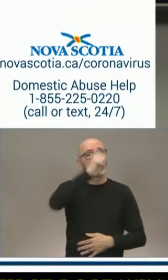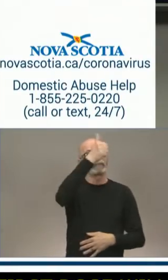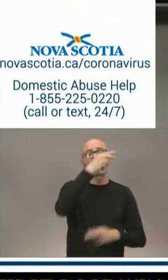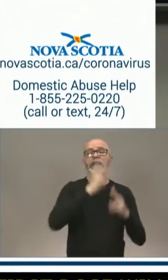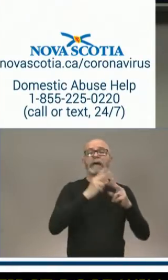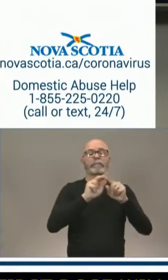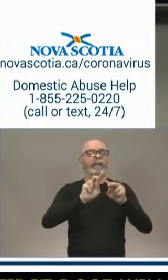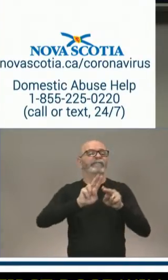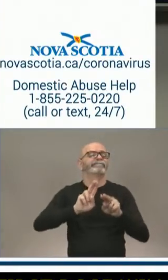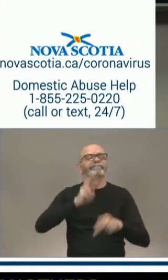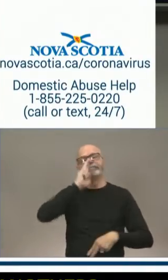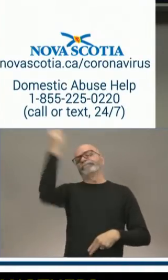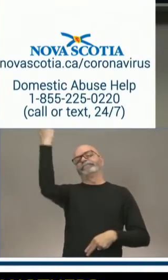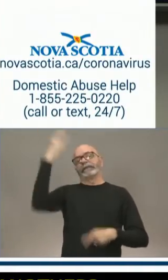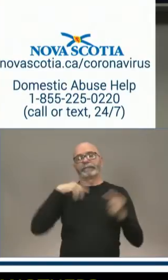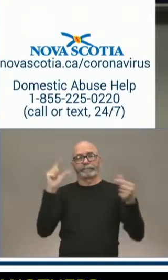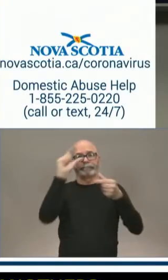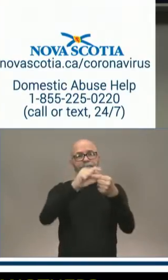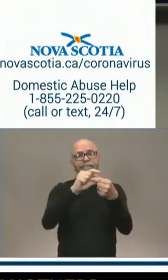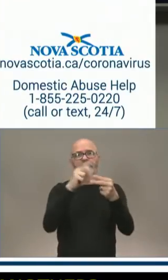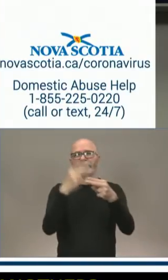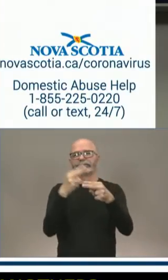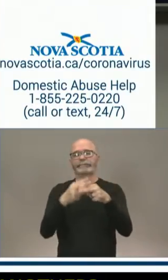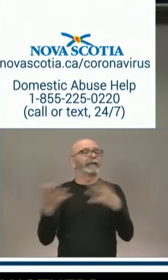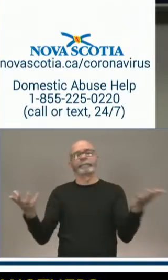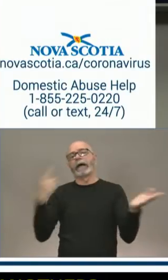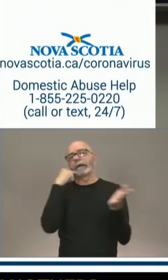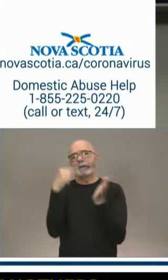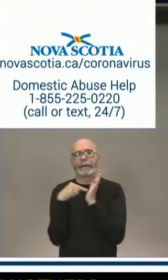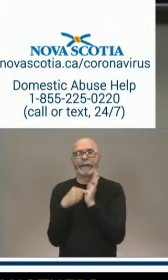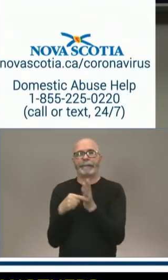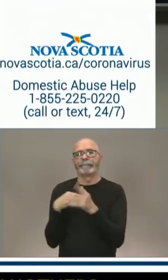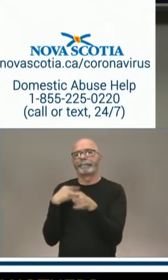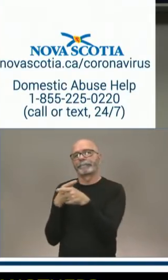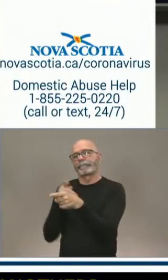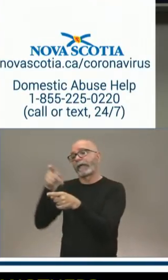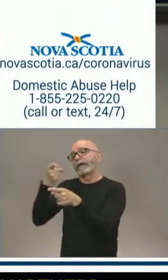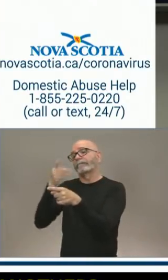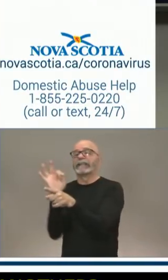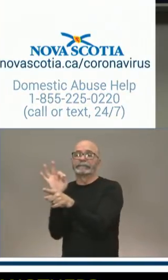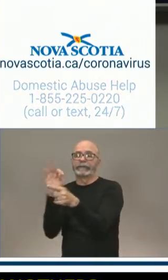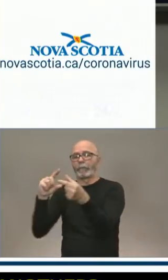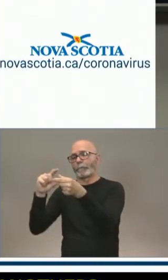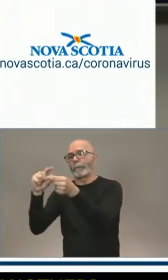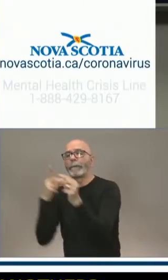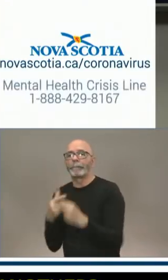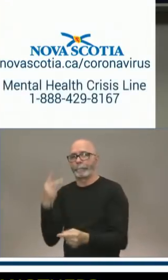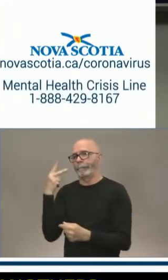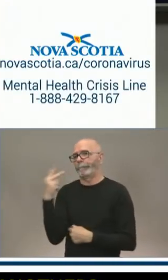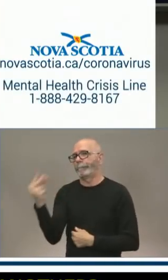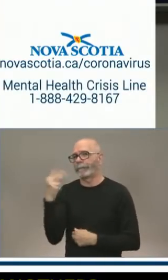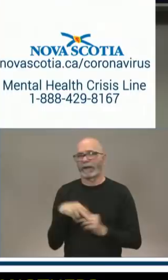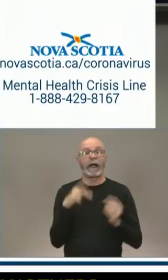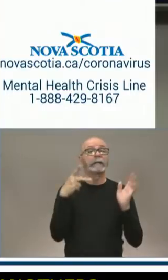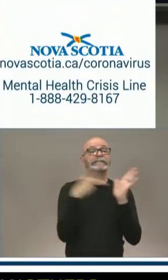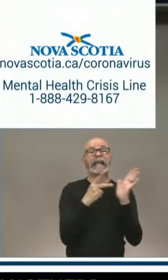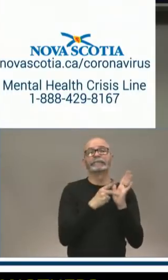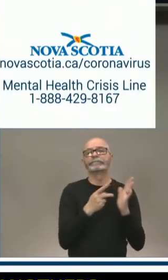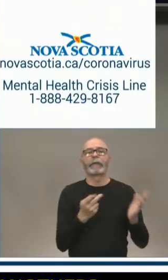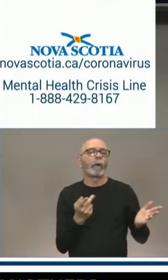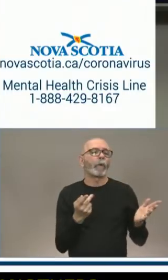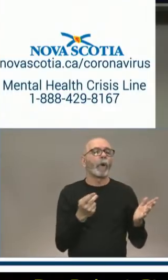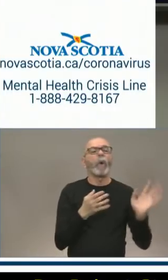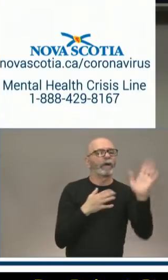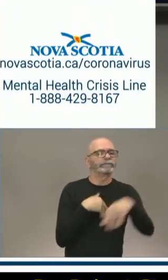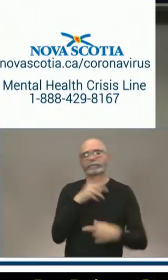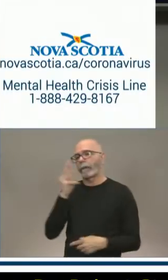isn't data that would allow us to mix vaccines. So all of the products now